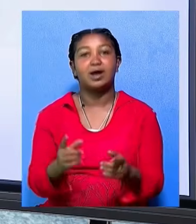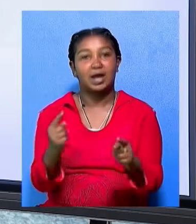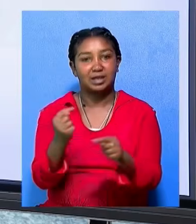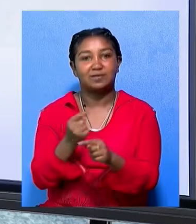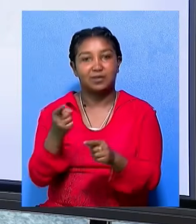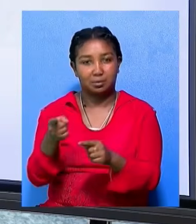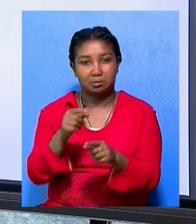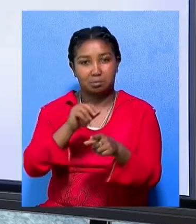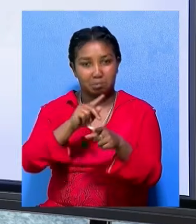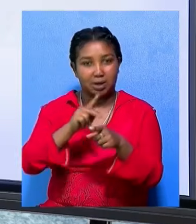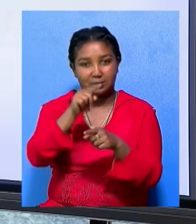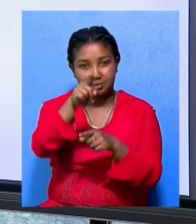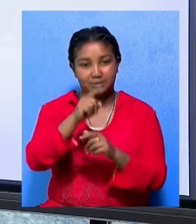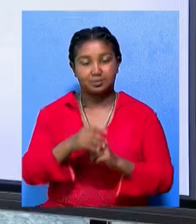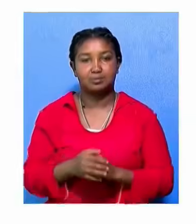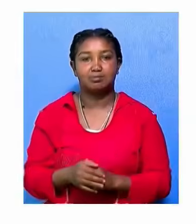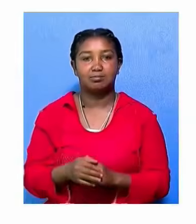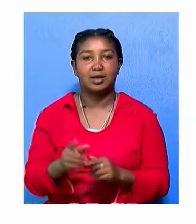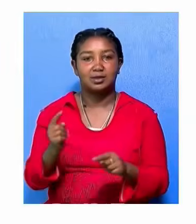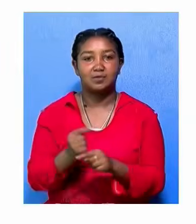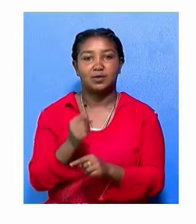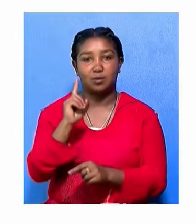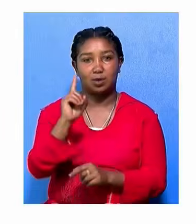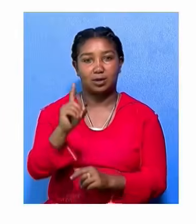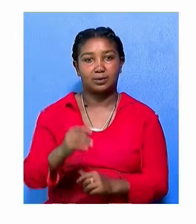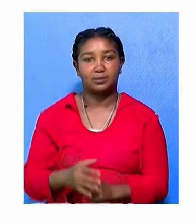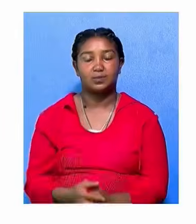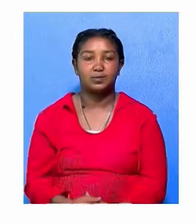activity, okay? Activity 1.